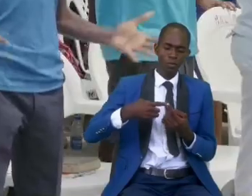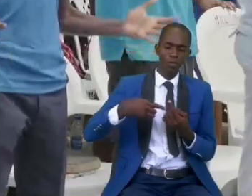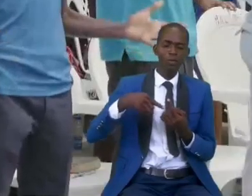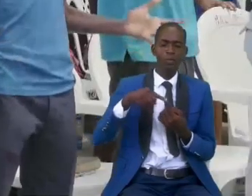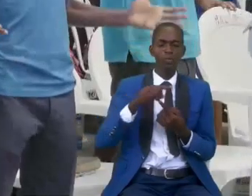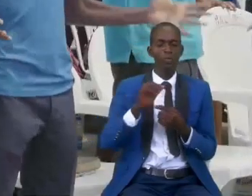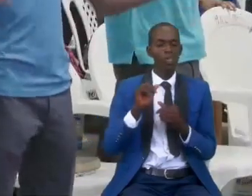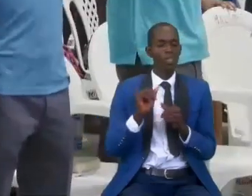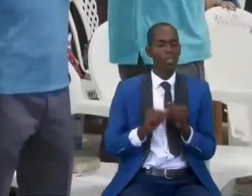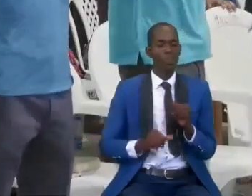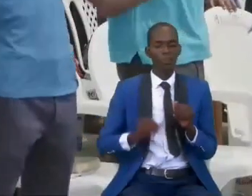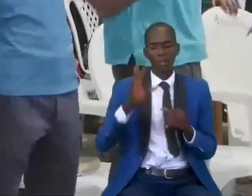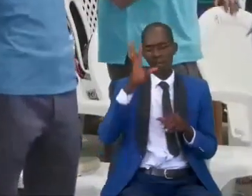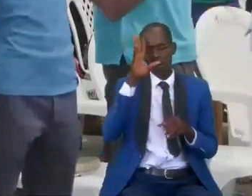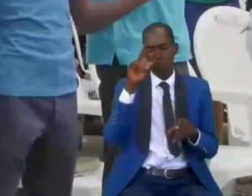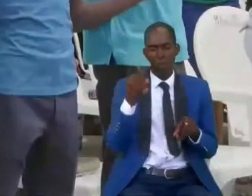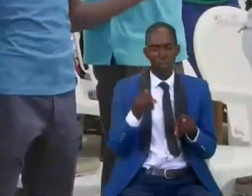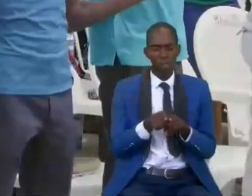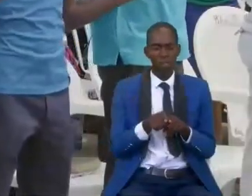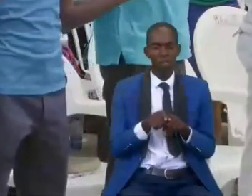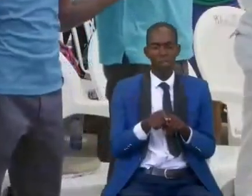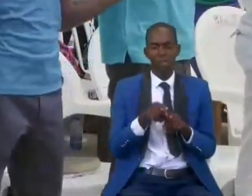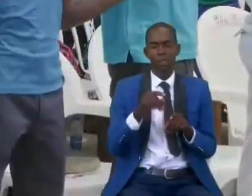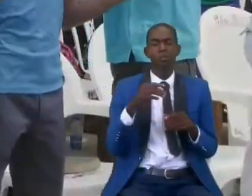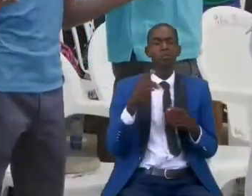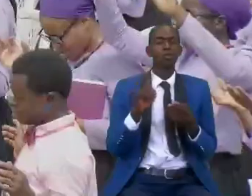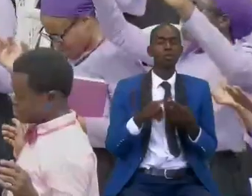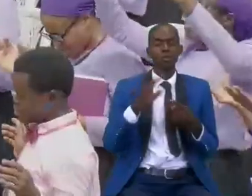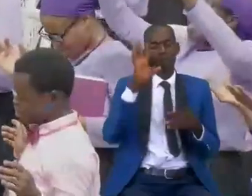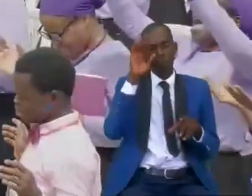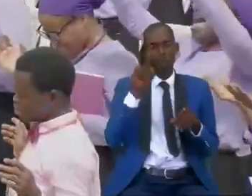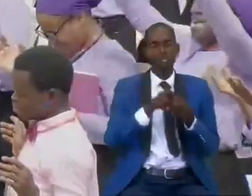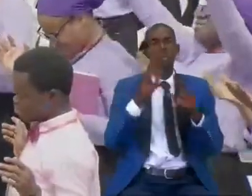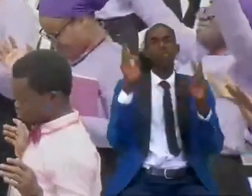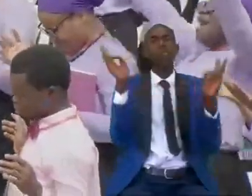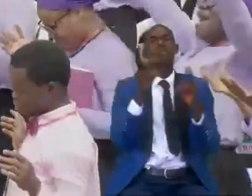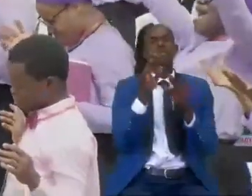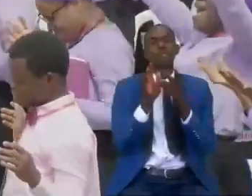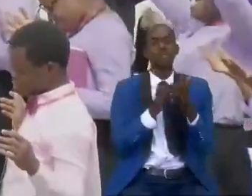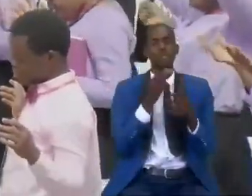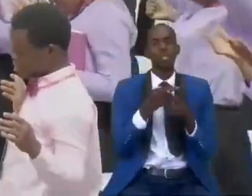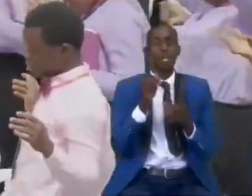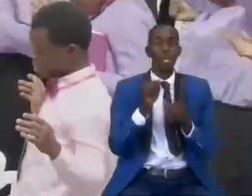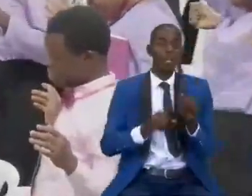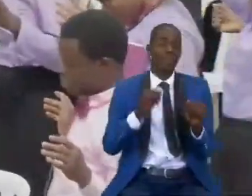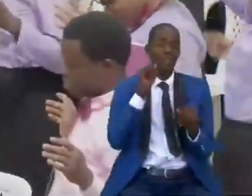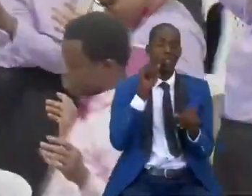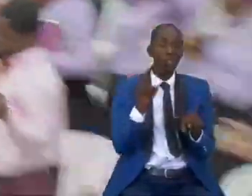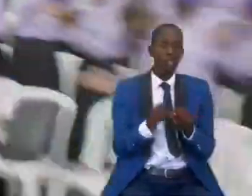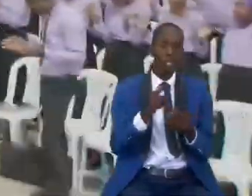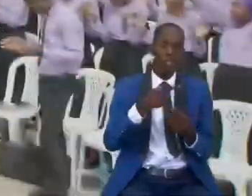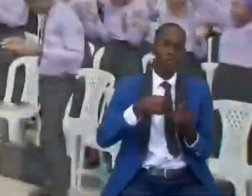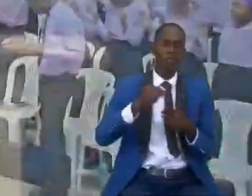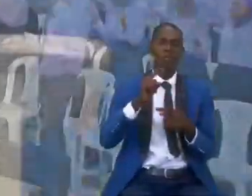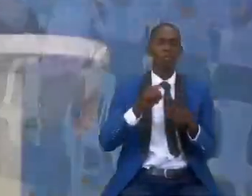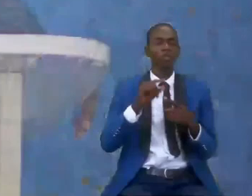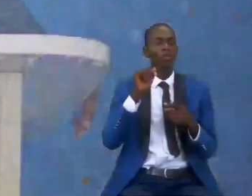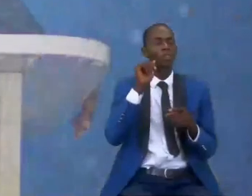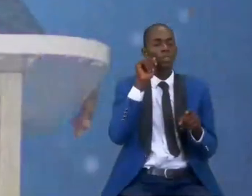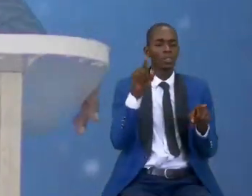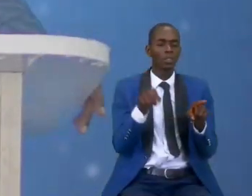Amen. Every sister, Sister Victoria. Amen. Men, women,